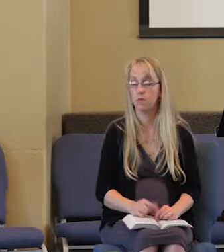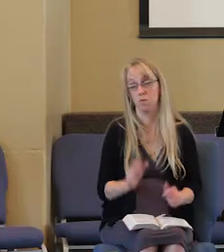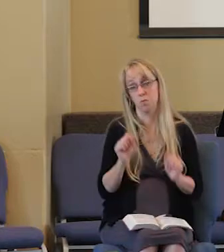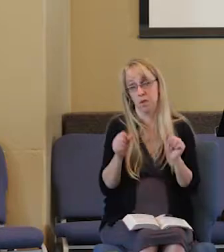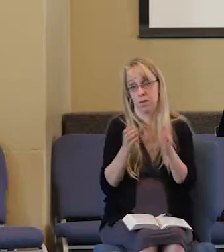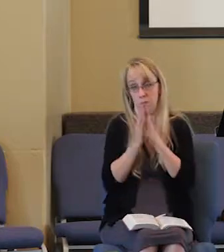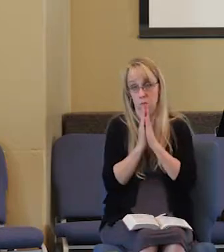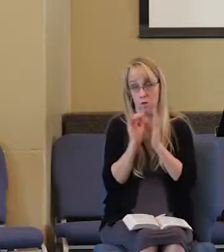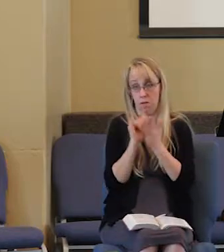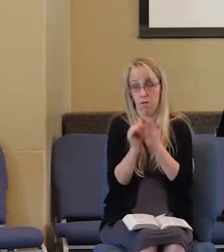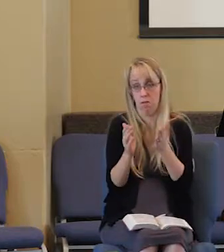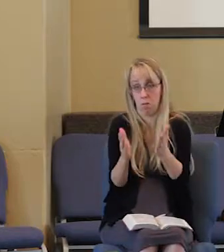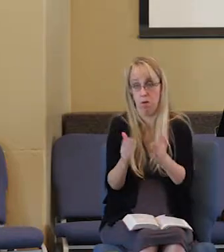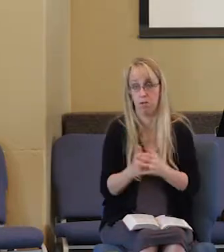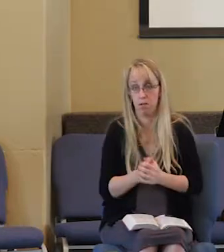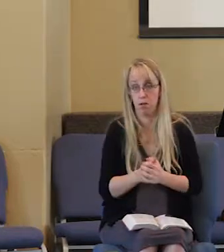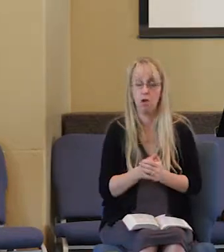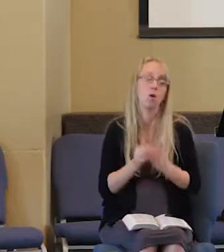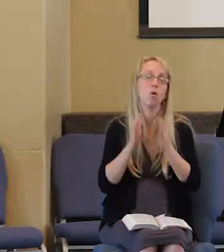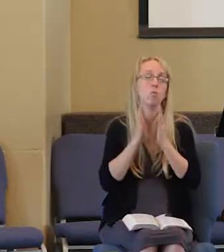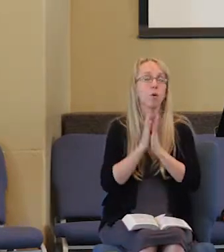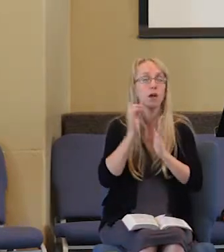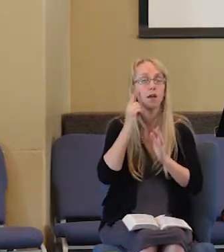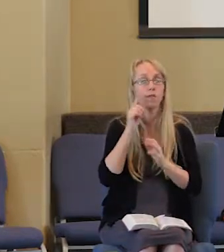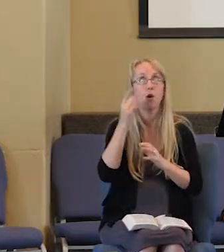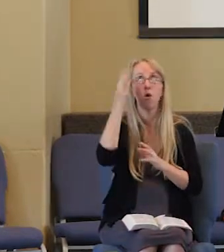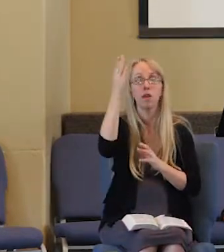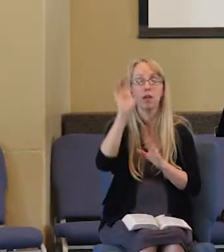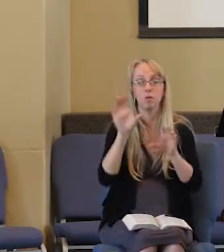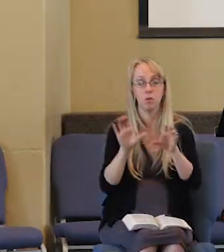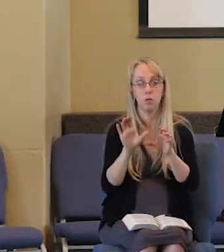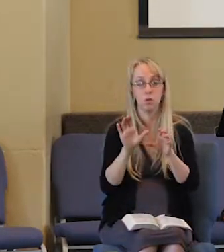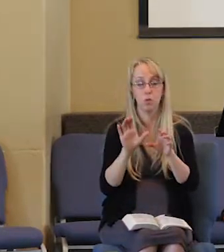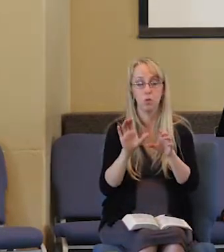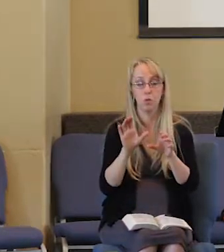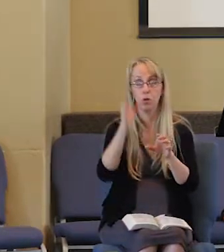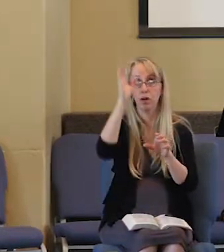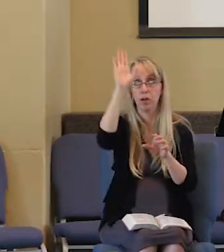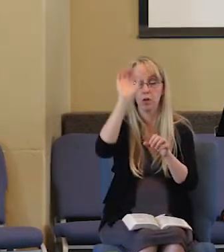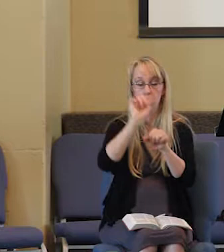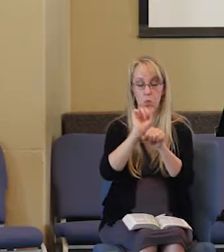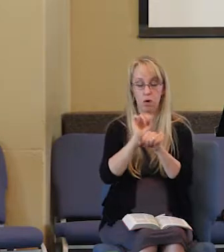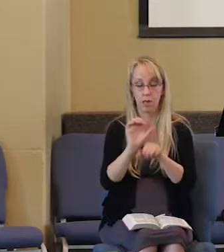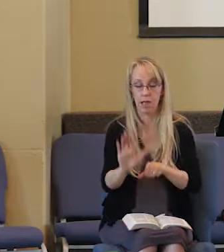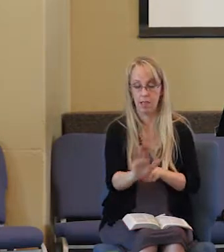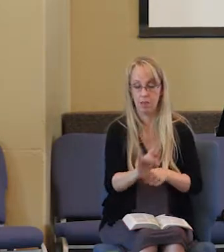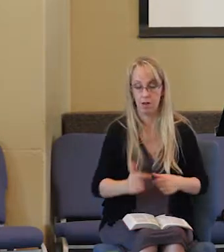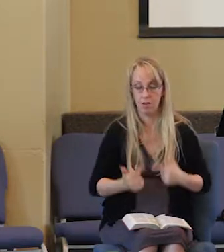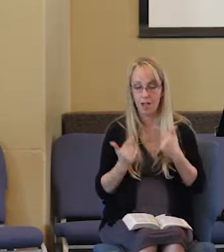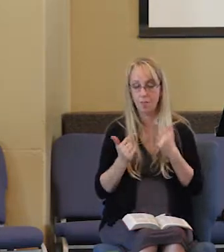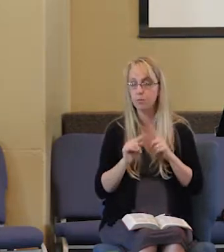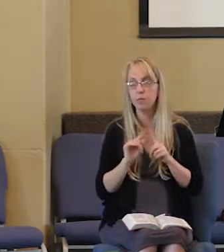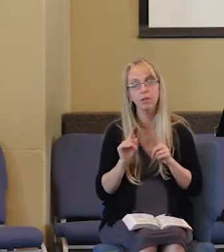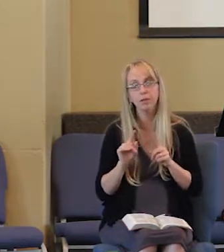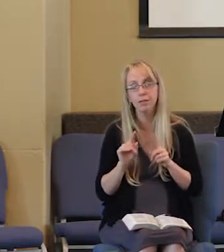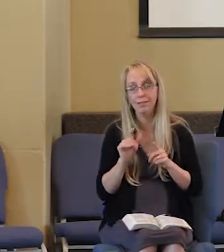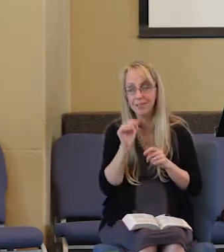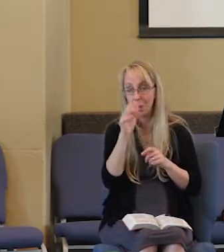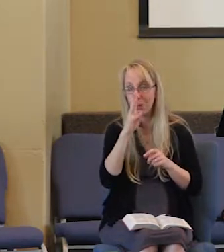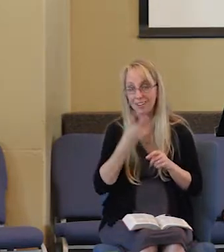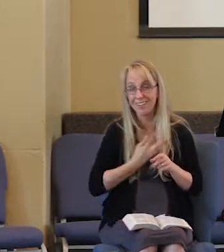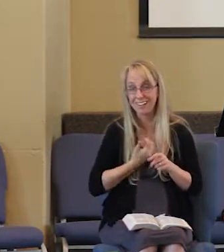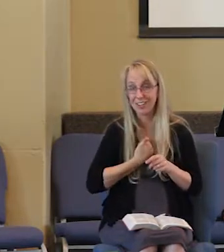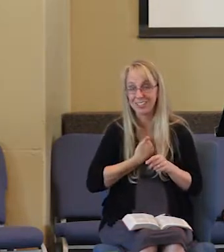And so we can pray that way. Pray for God to do His work in their lives, but let's not neglect